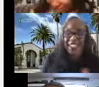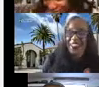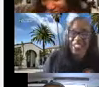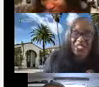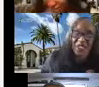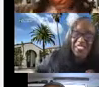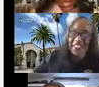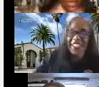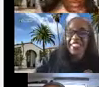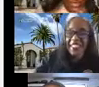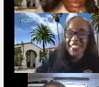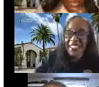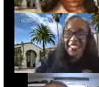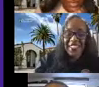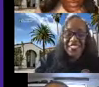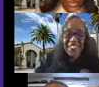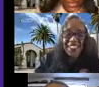Yeah, that was too easy.